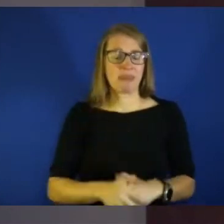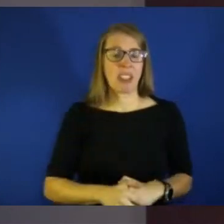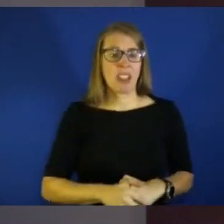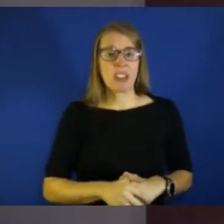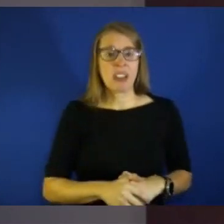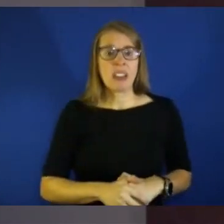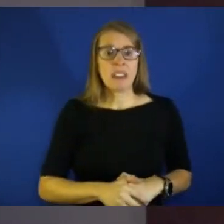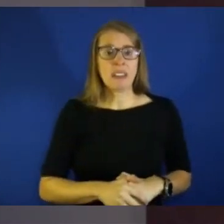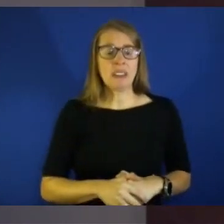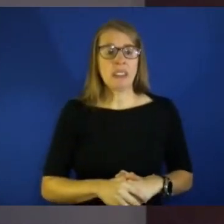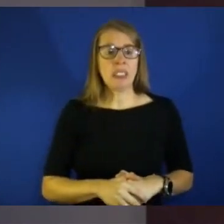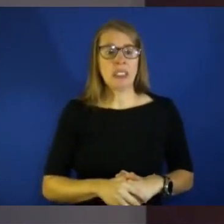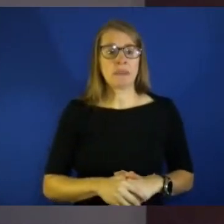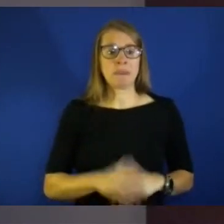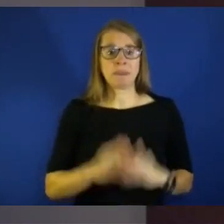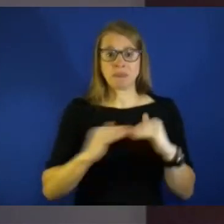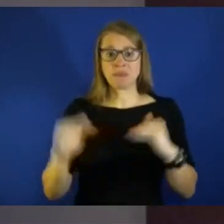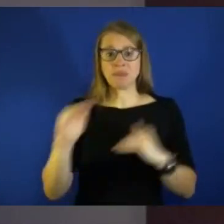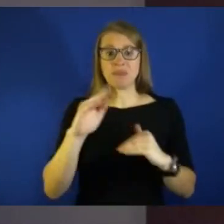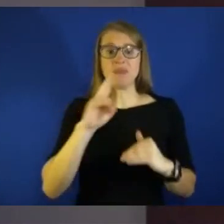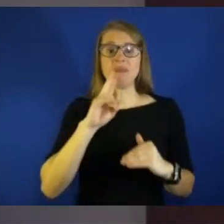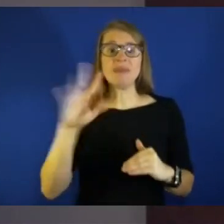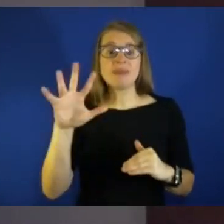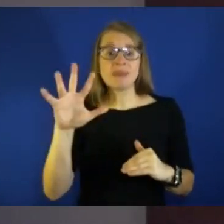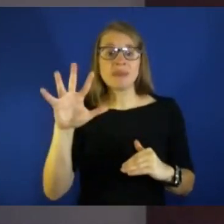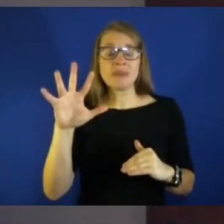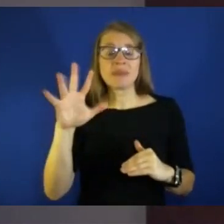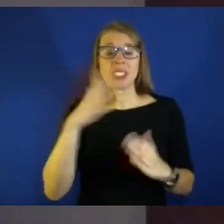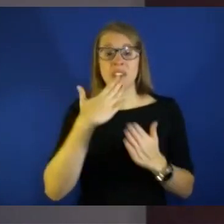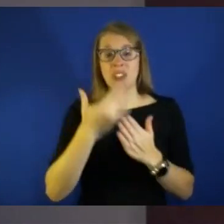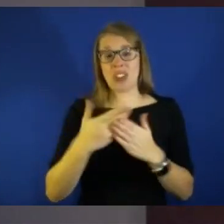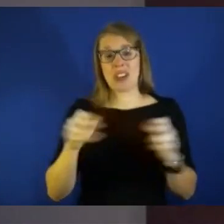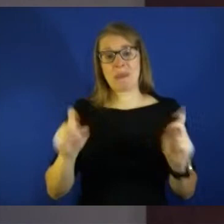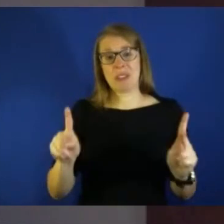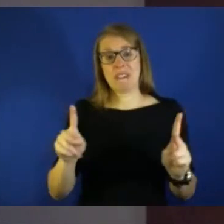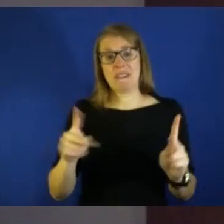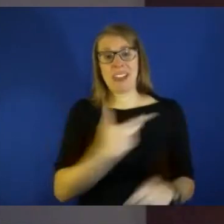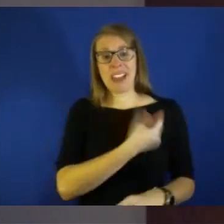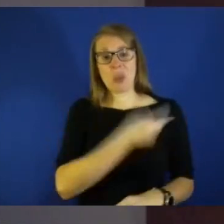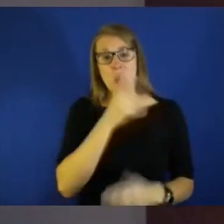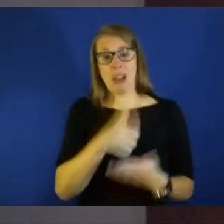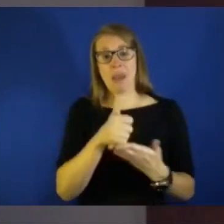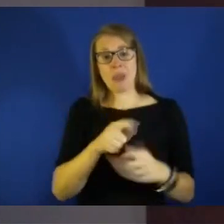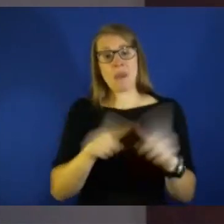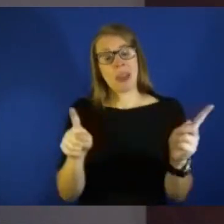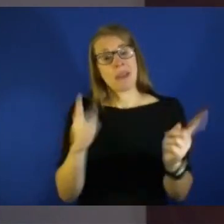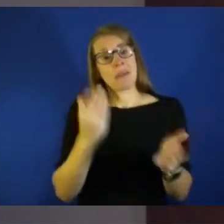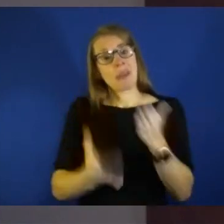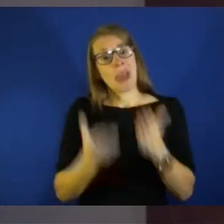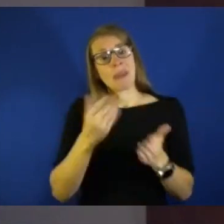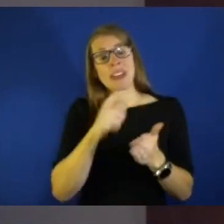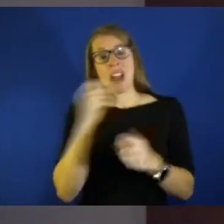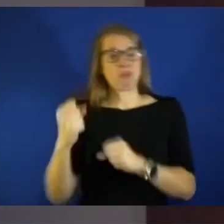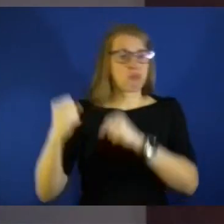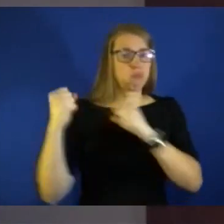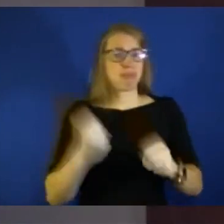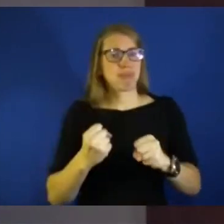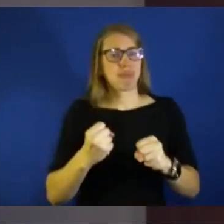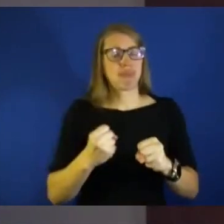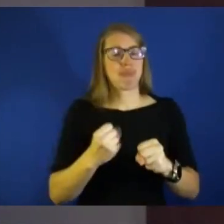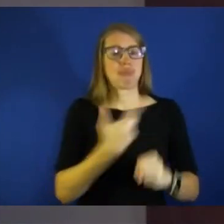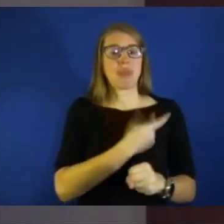You're over 75, there's a good chance, the vaccine's going to help you, but it may not give you quite as much benefit as if you were